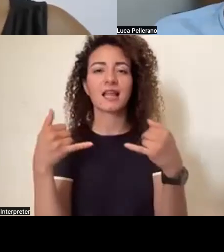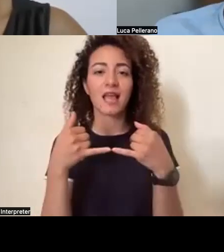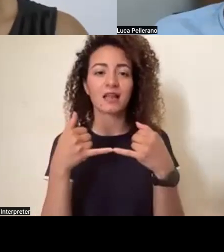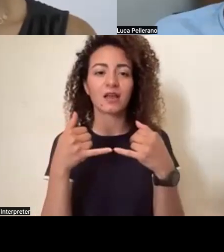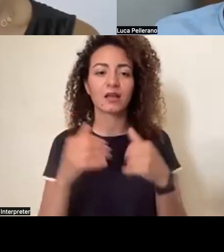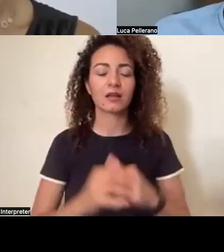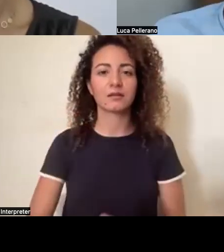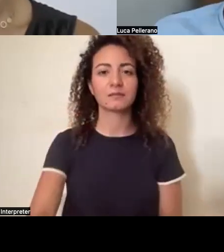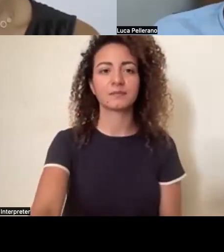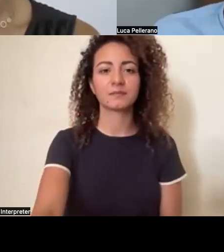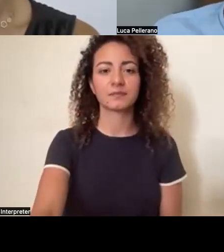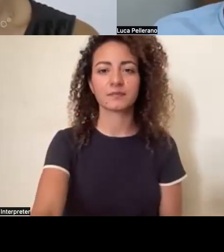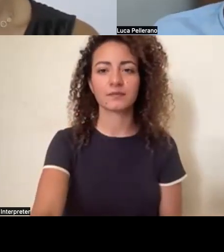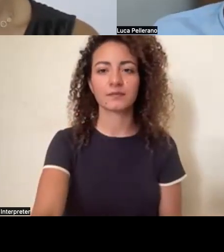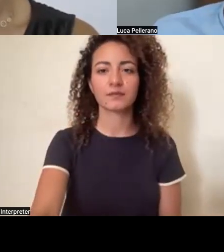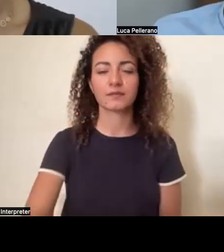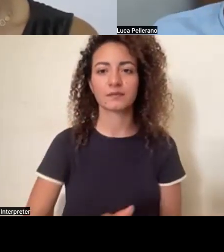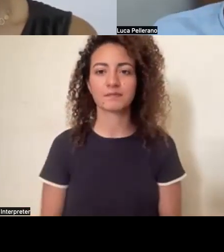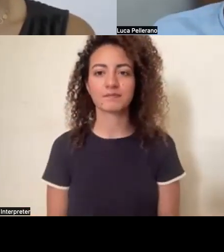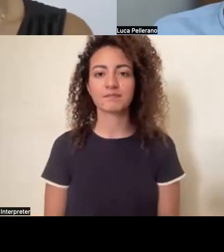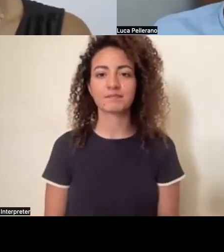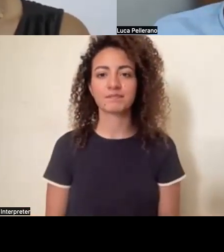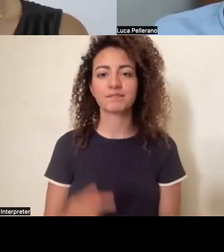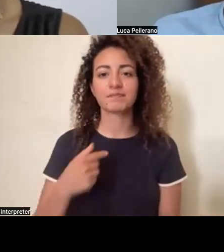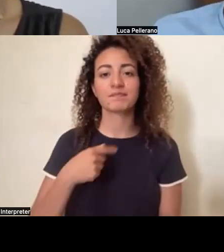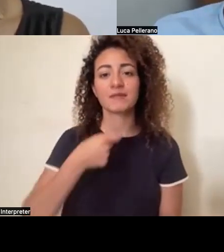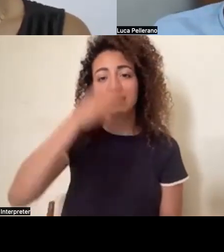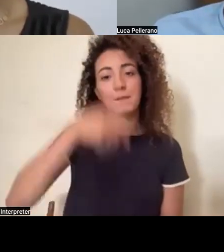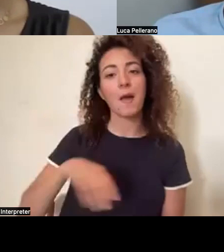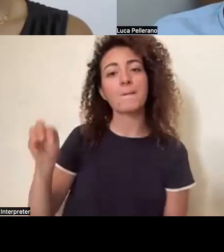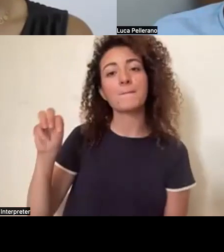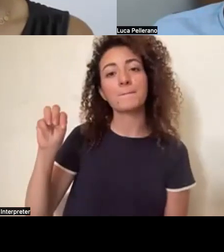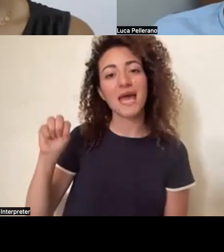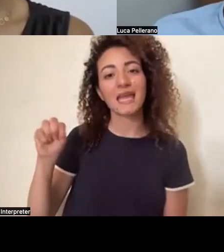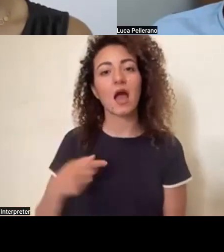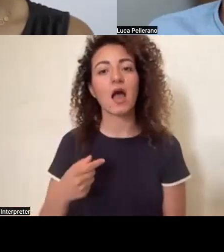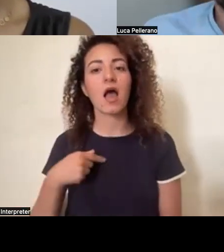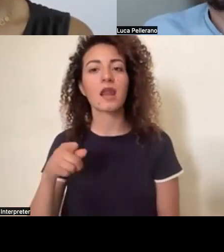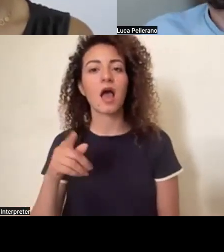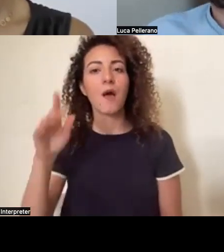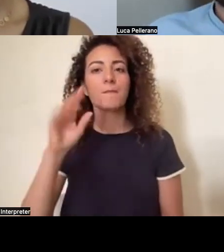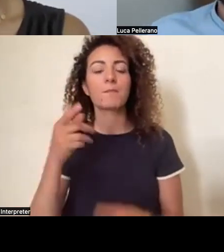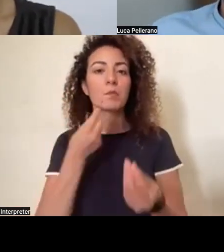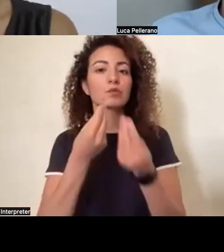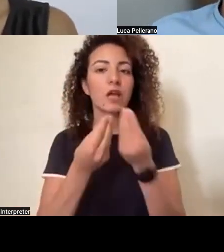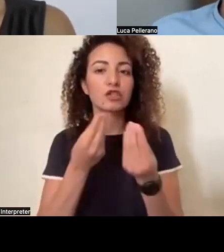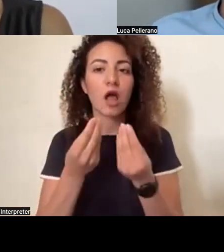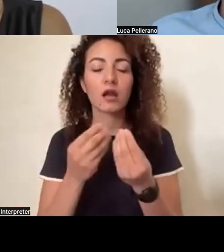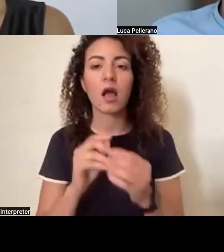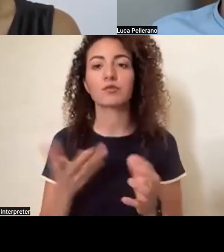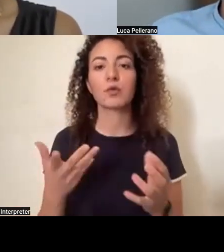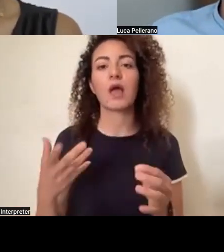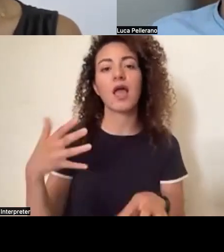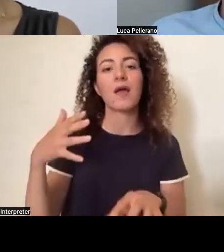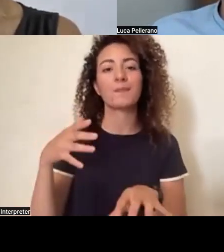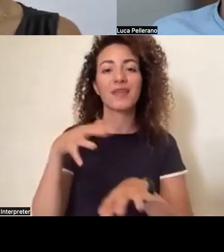trying to solve. This is Maria del Mar Logroño Narbona, Senior Advisor at ARDD on Inclusive Social Protection